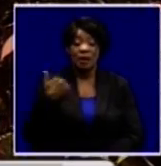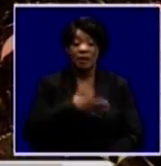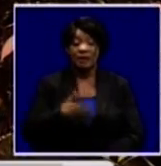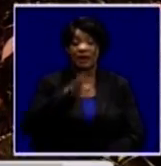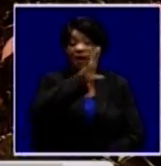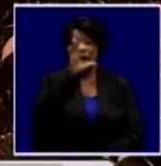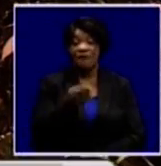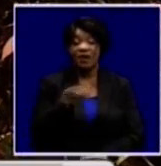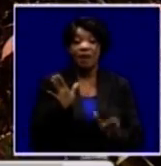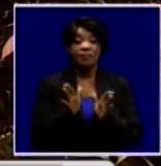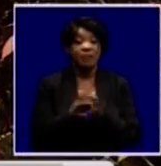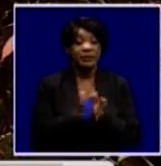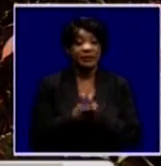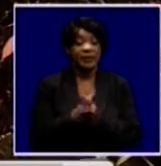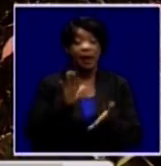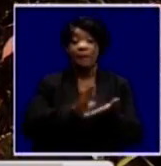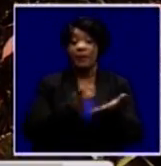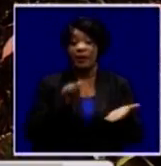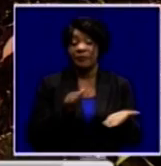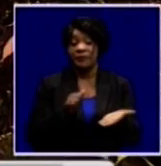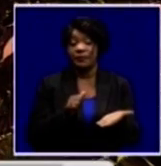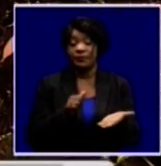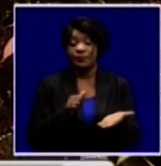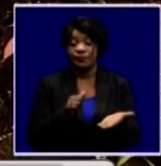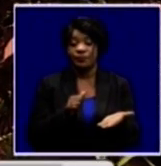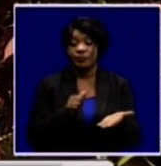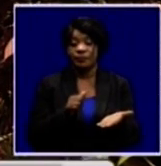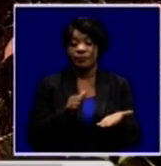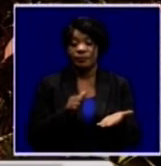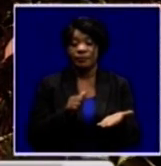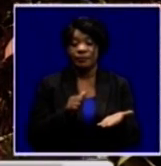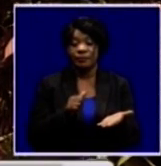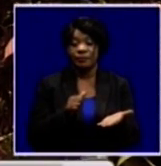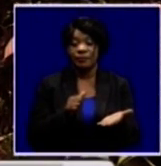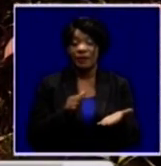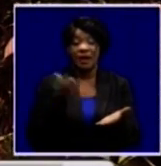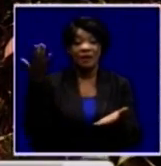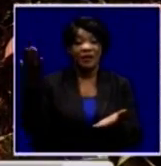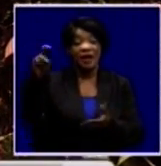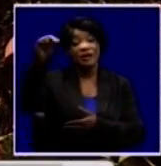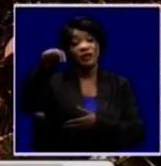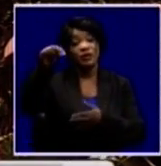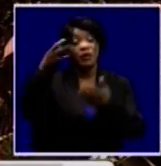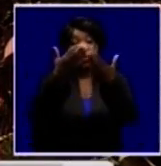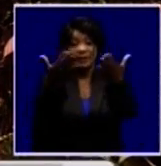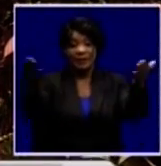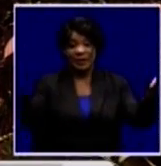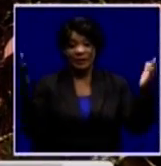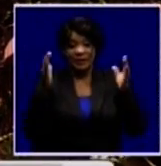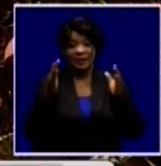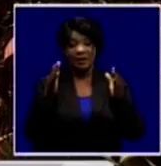Forum that we were granted the Ndola Stadium, yes, which is the Lev Manawasa